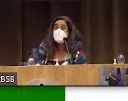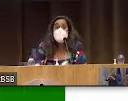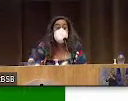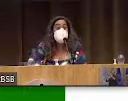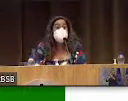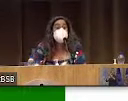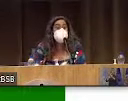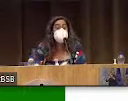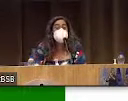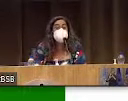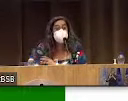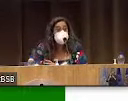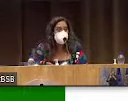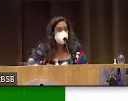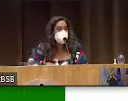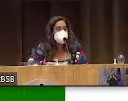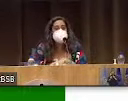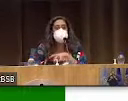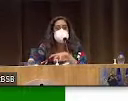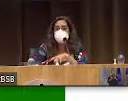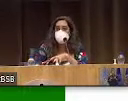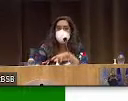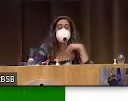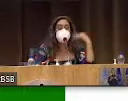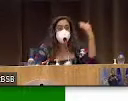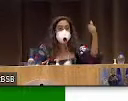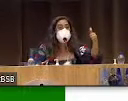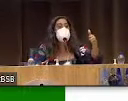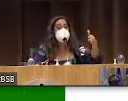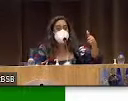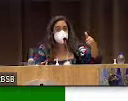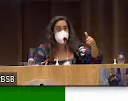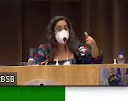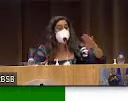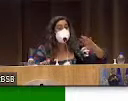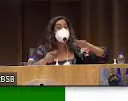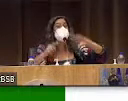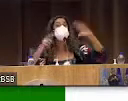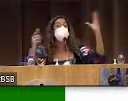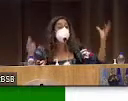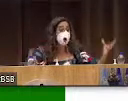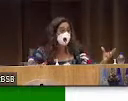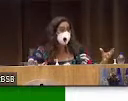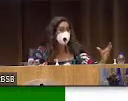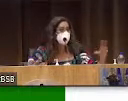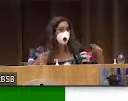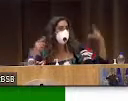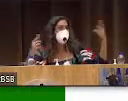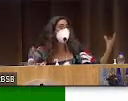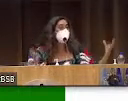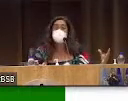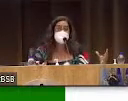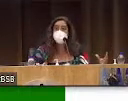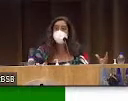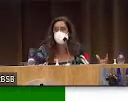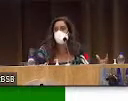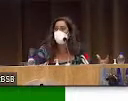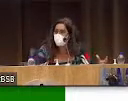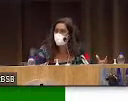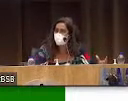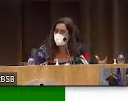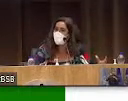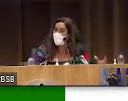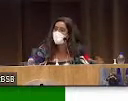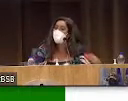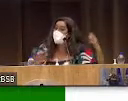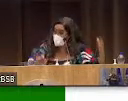other bars in this graphic, one service on primary care different from a hospital that